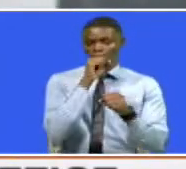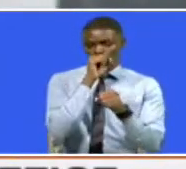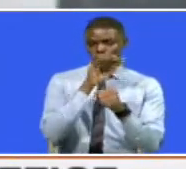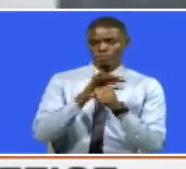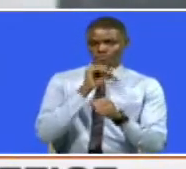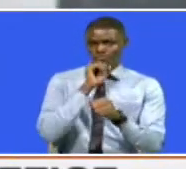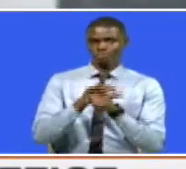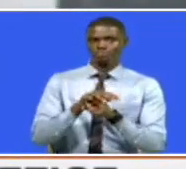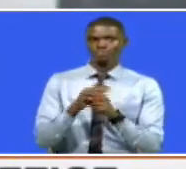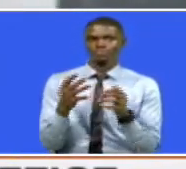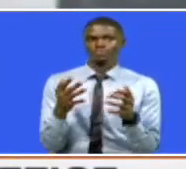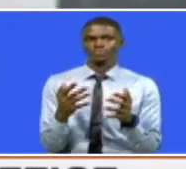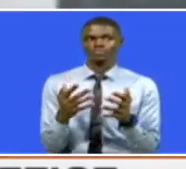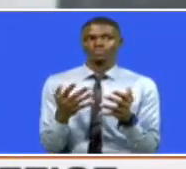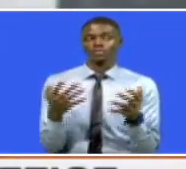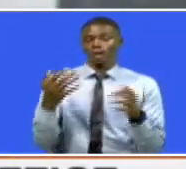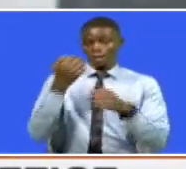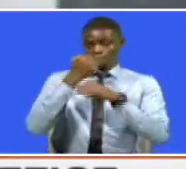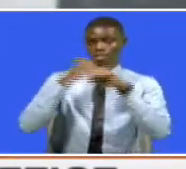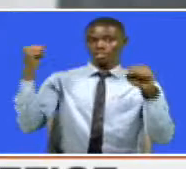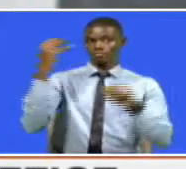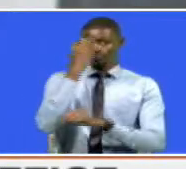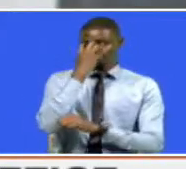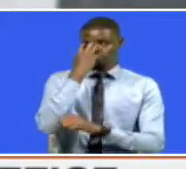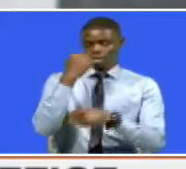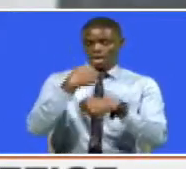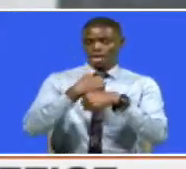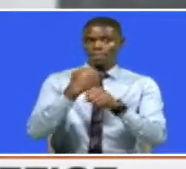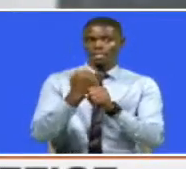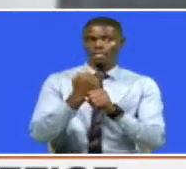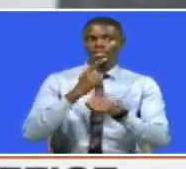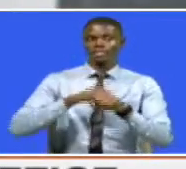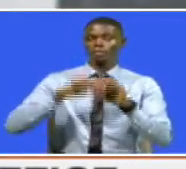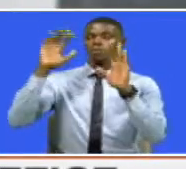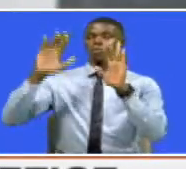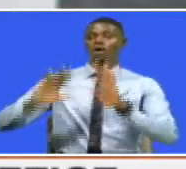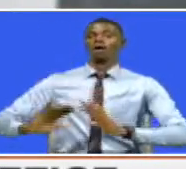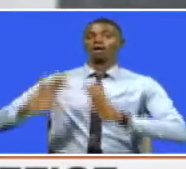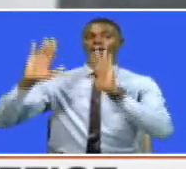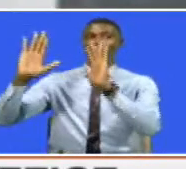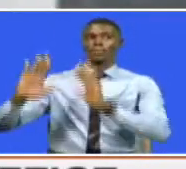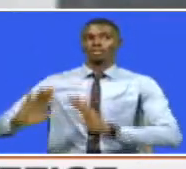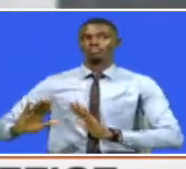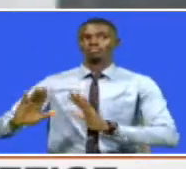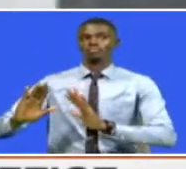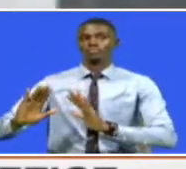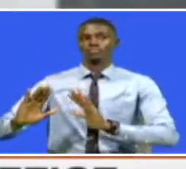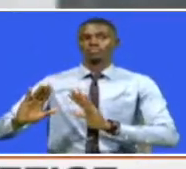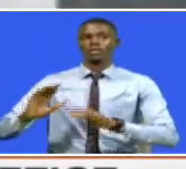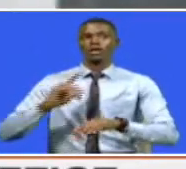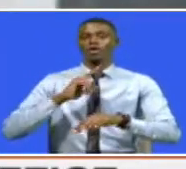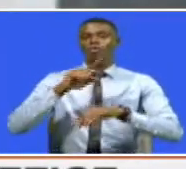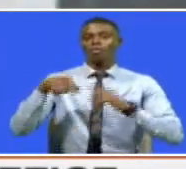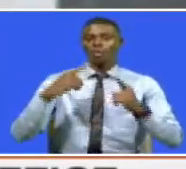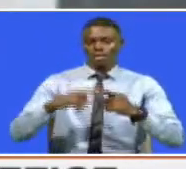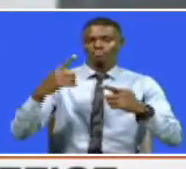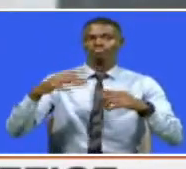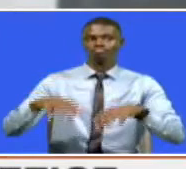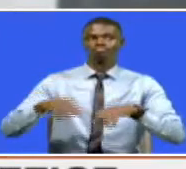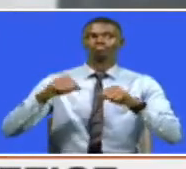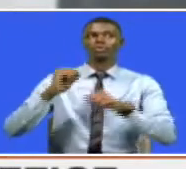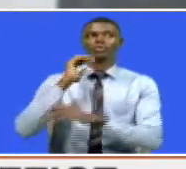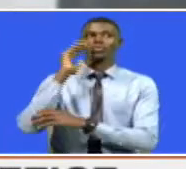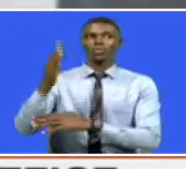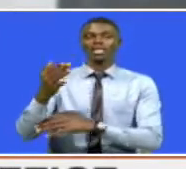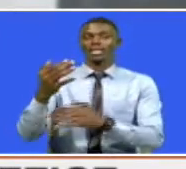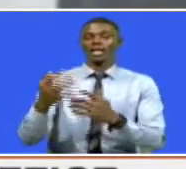that William Ruto made when he was campaigning. Yes. And he said, when I take over, I'm going to deliver